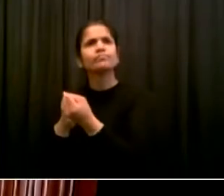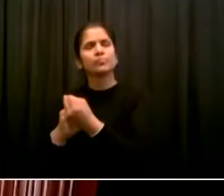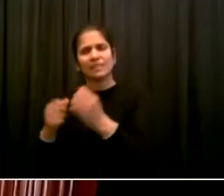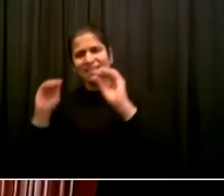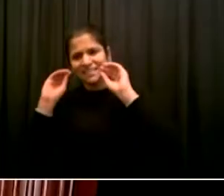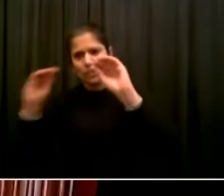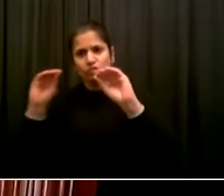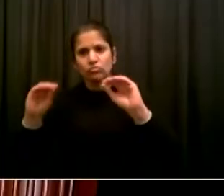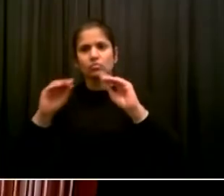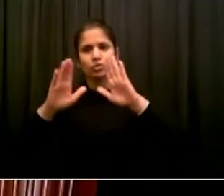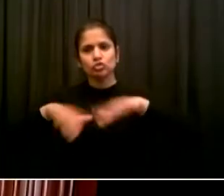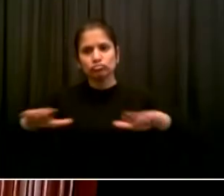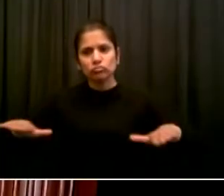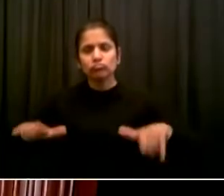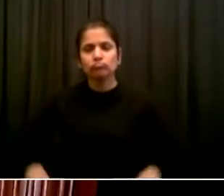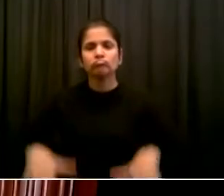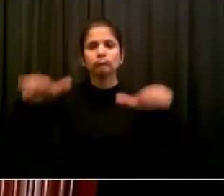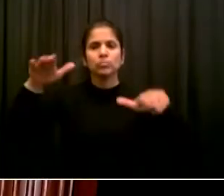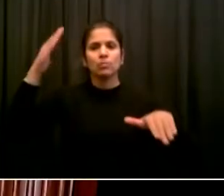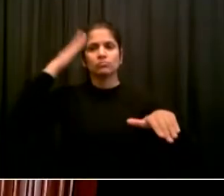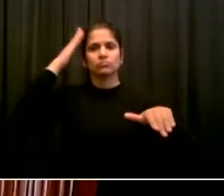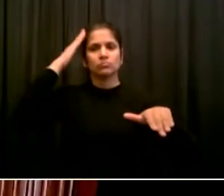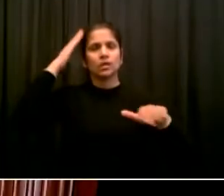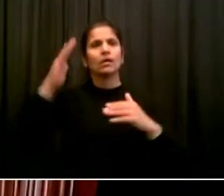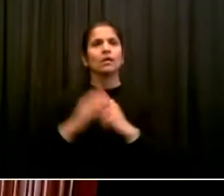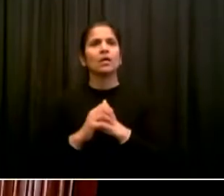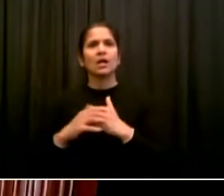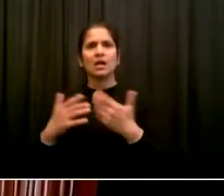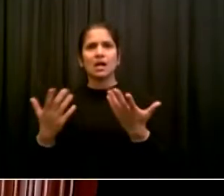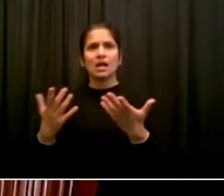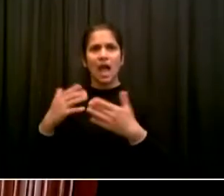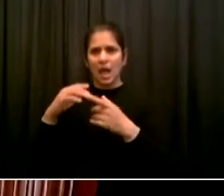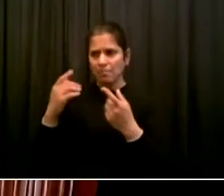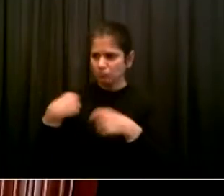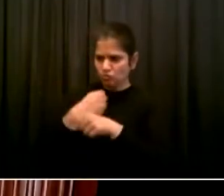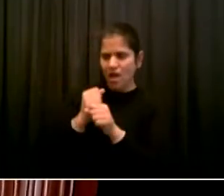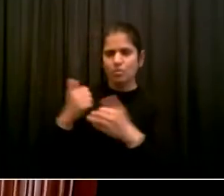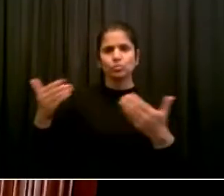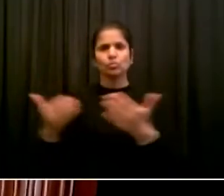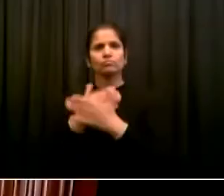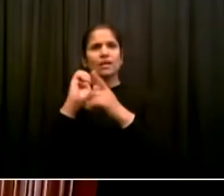an environment where children, especially Black and brown children, are trapped into a pipeline